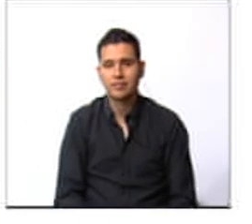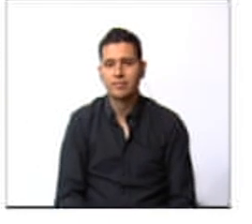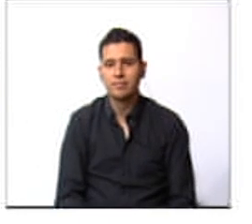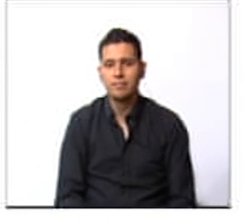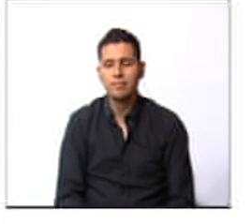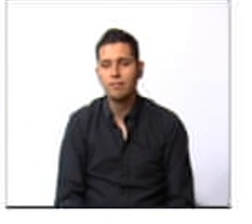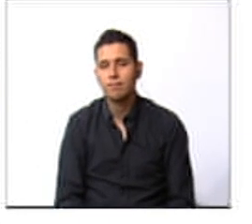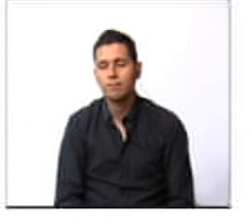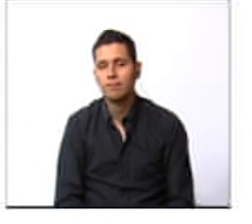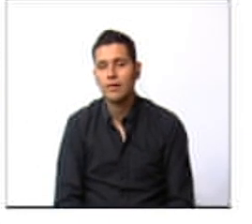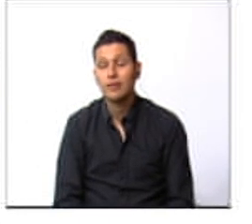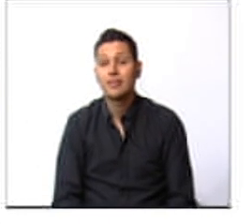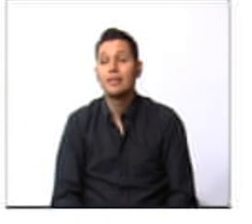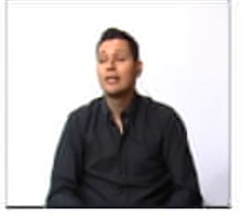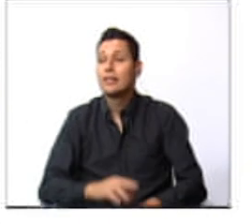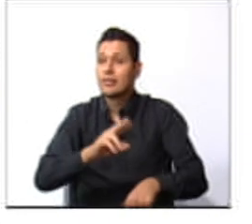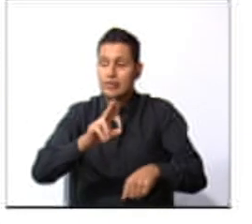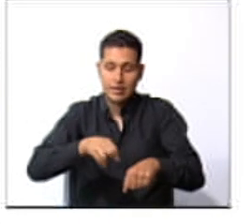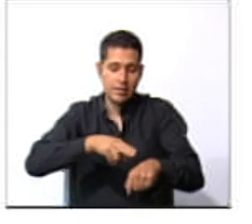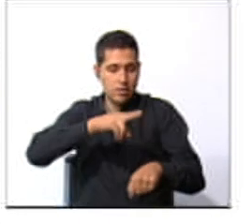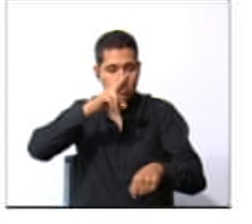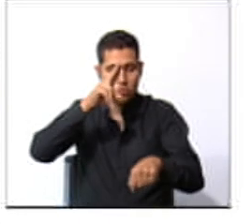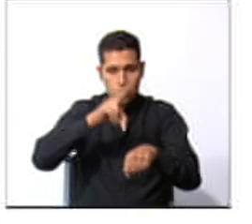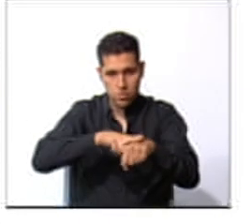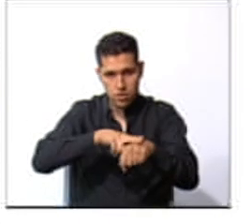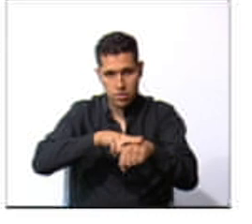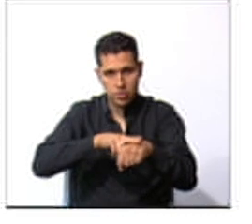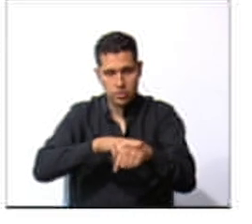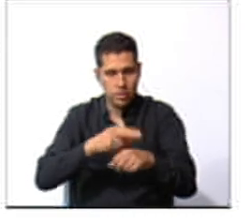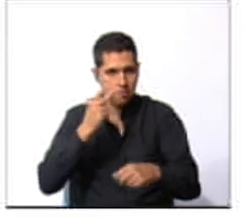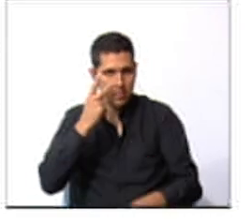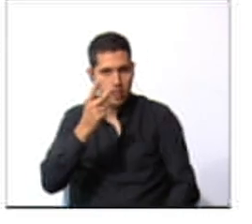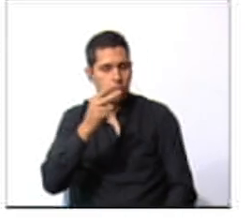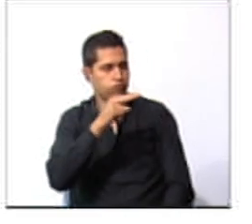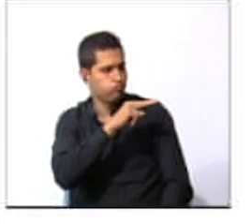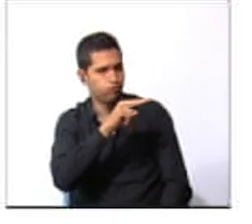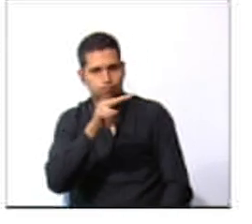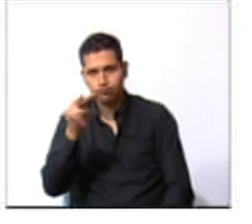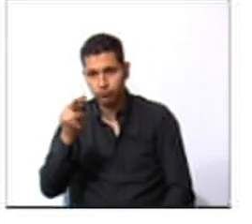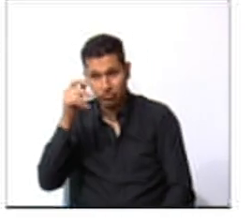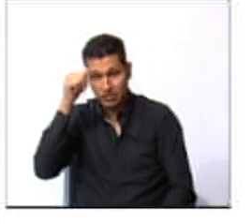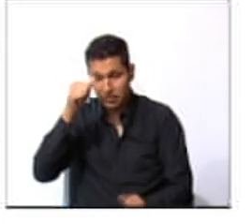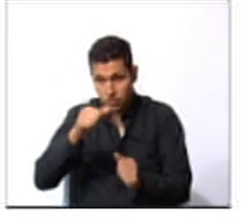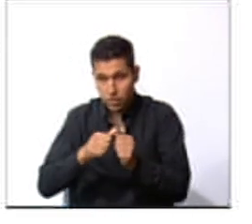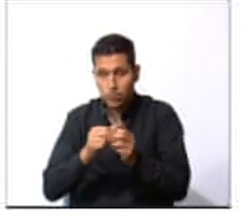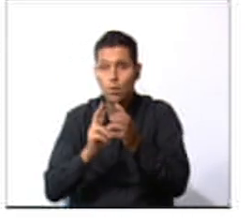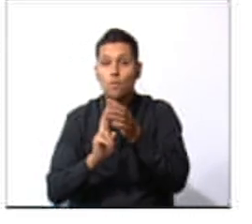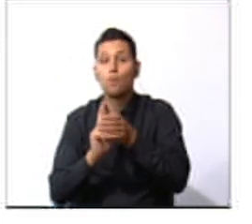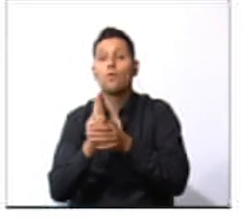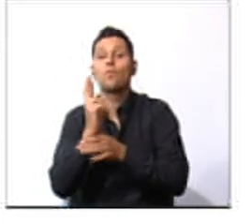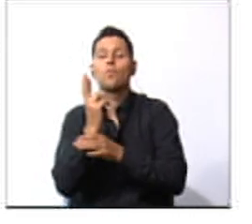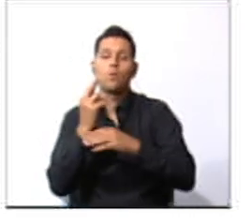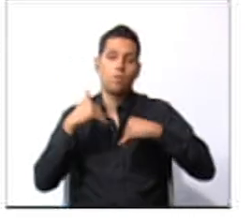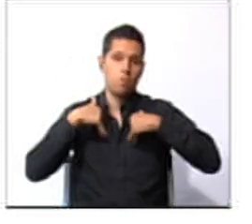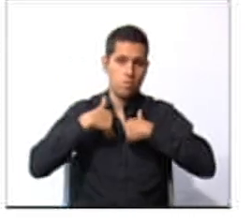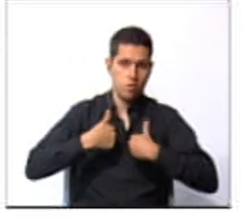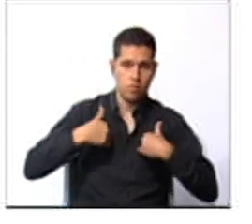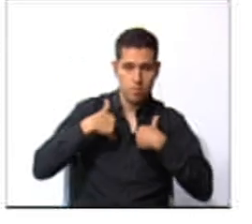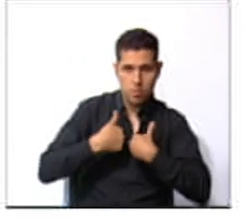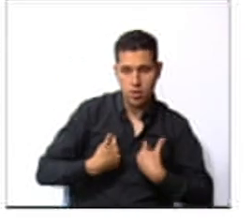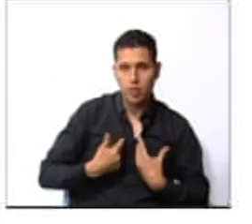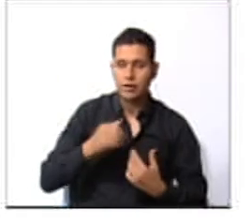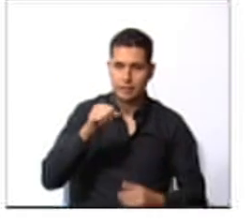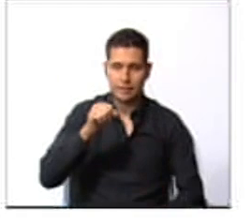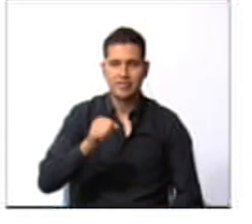our natural beauty. Ah, look how beautiful, remember? The flora, the fauna.